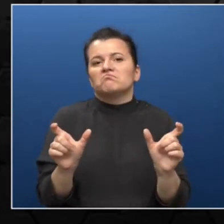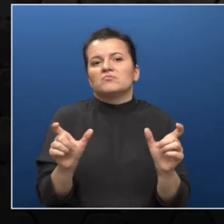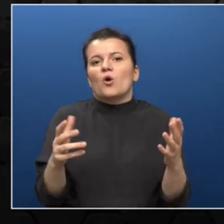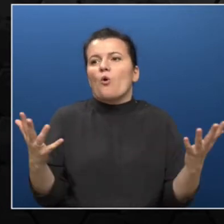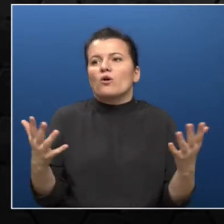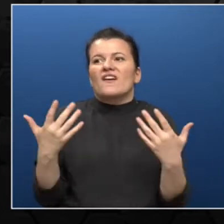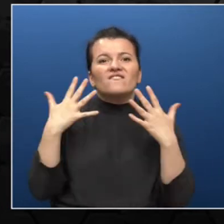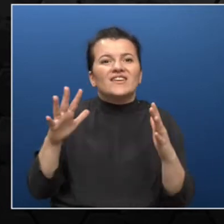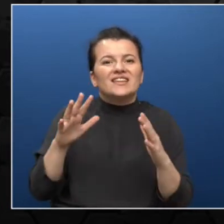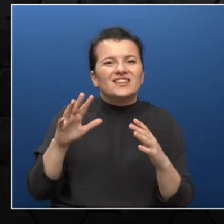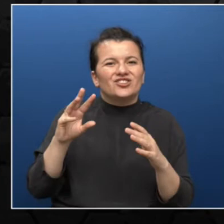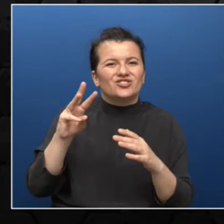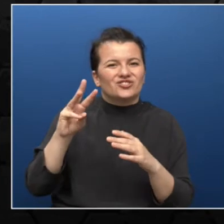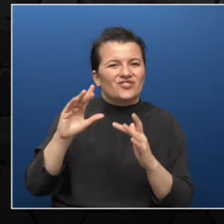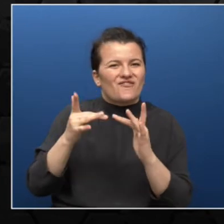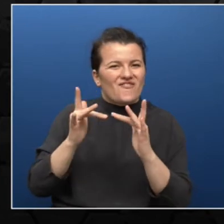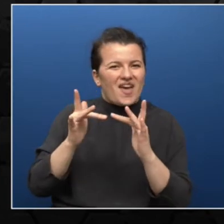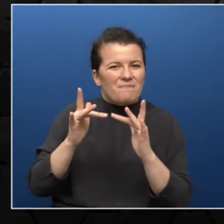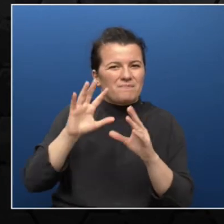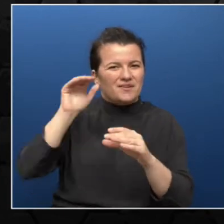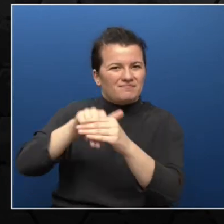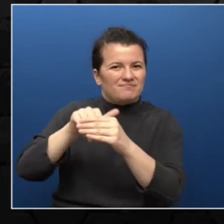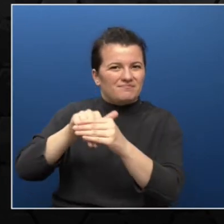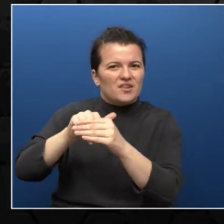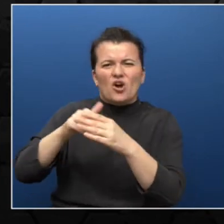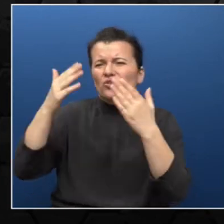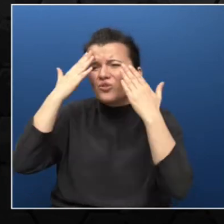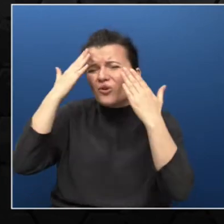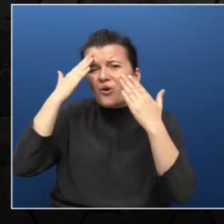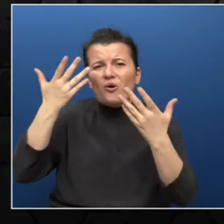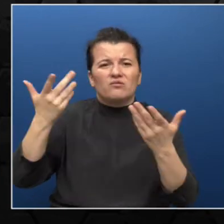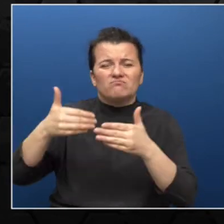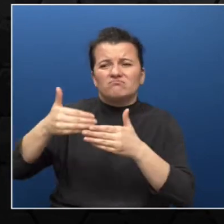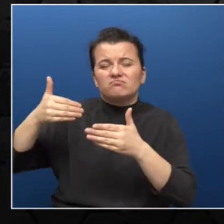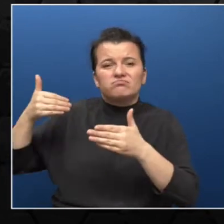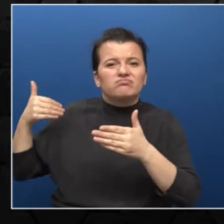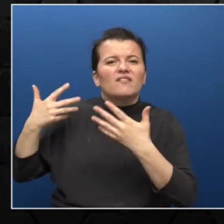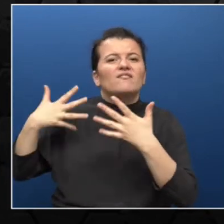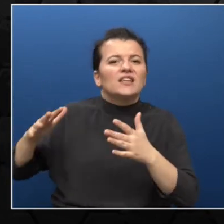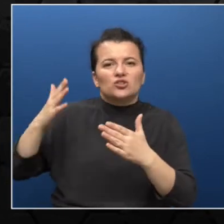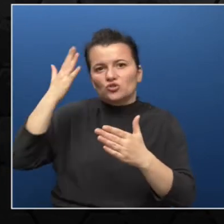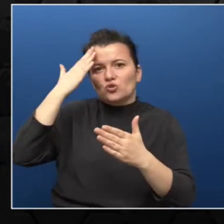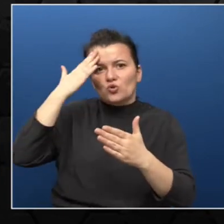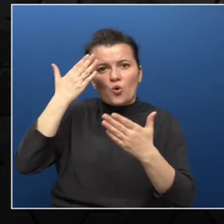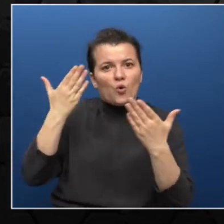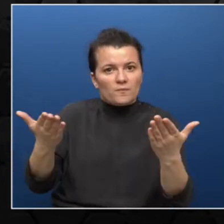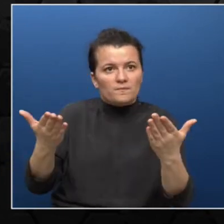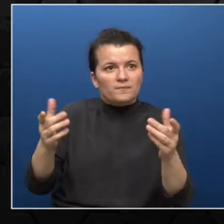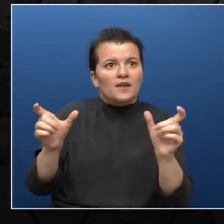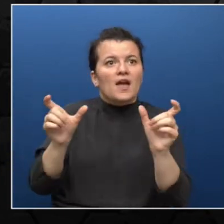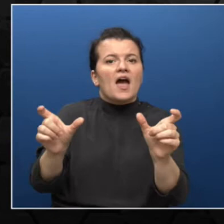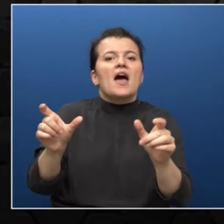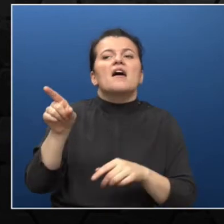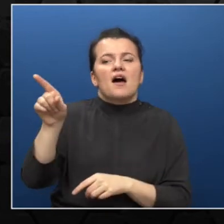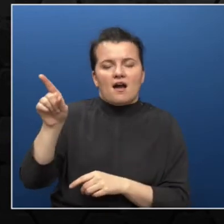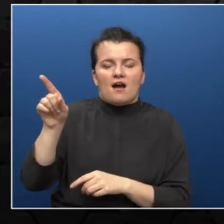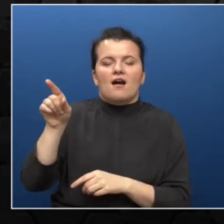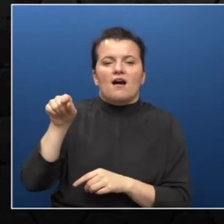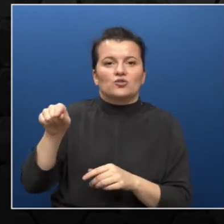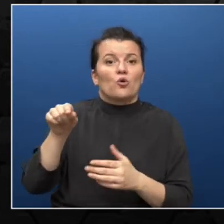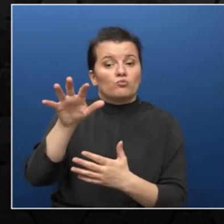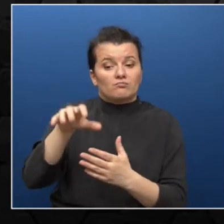like that, like it's a known thing, like a pre-processed thing, it recognizes that and gives it out too. So